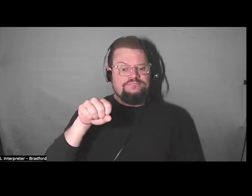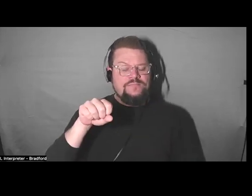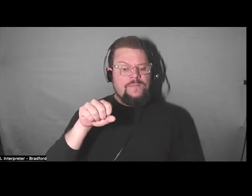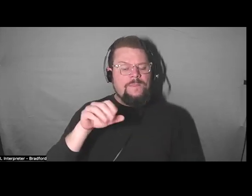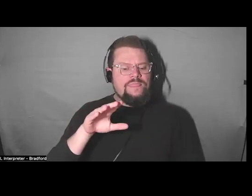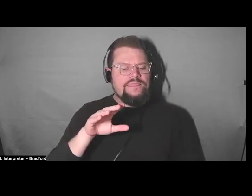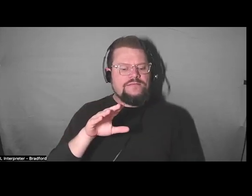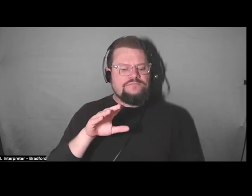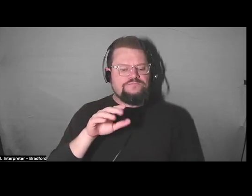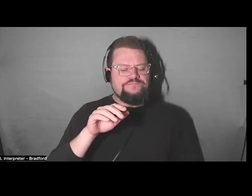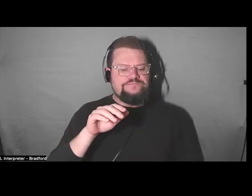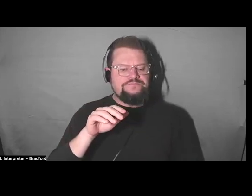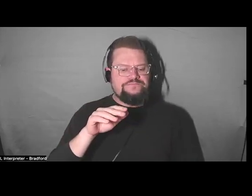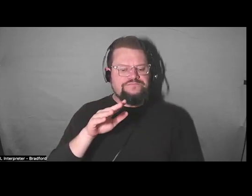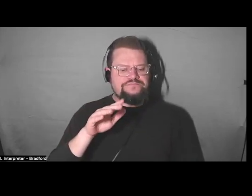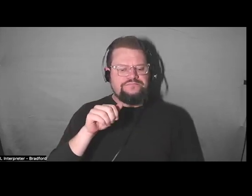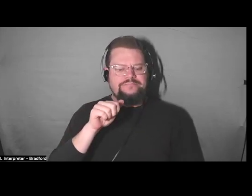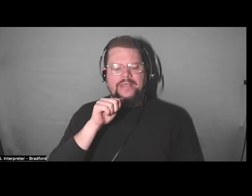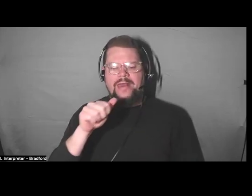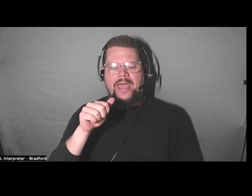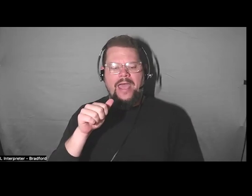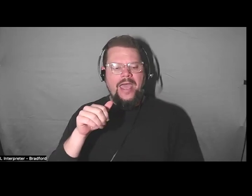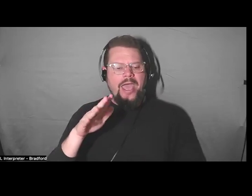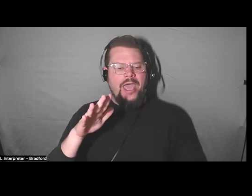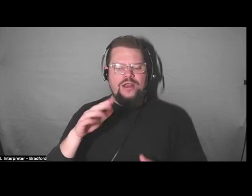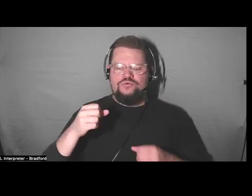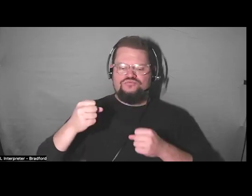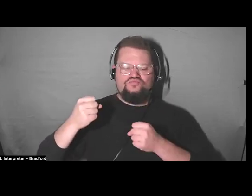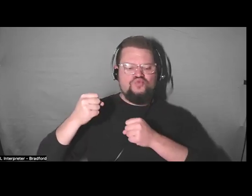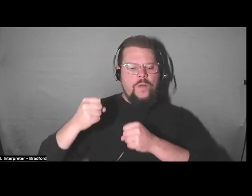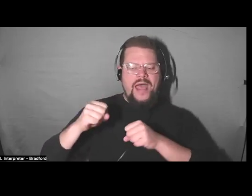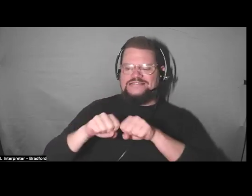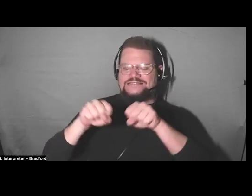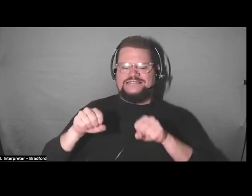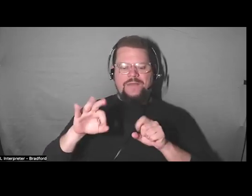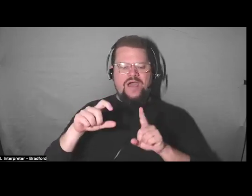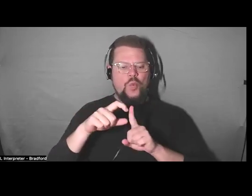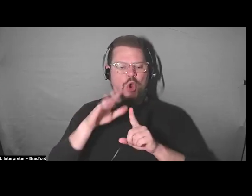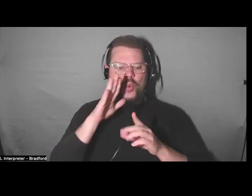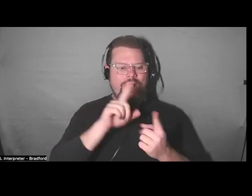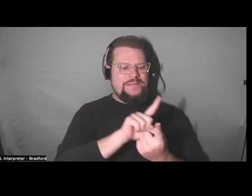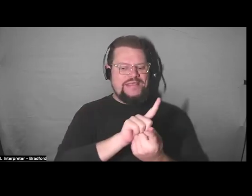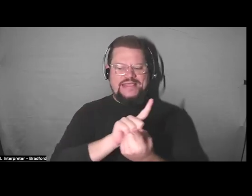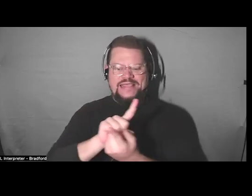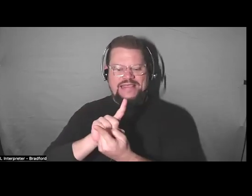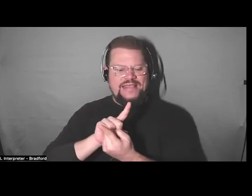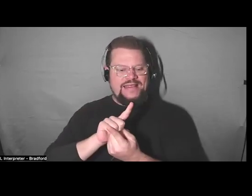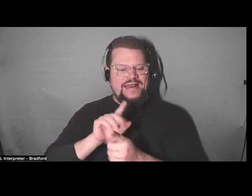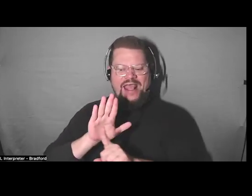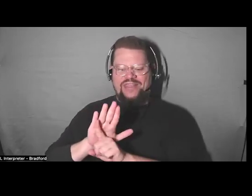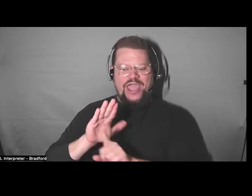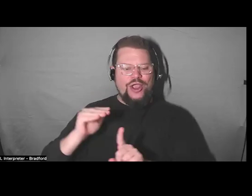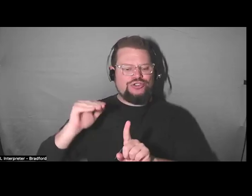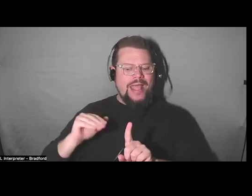not this robust system of words that are going to meet every communication need that this child has from now